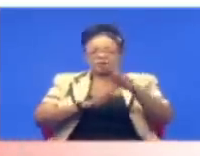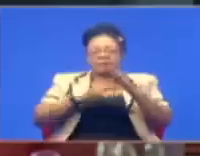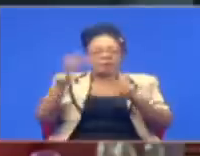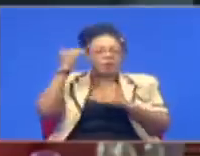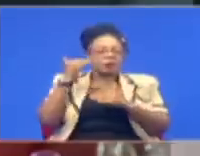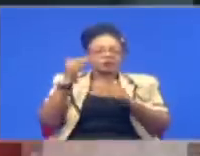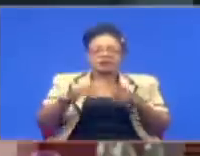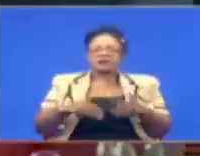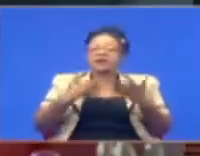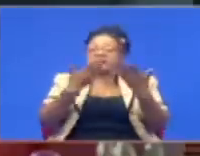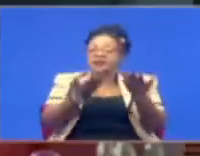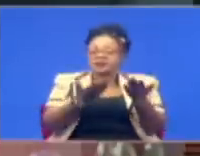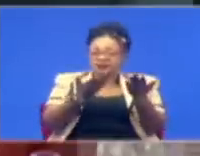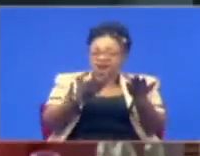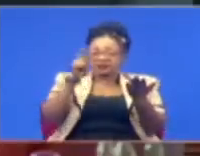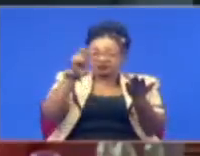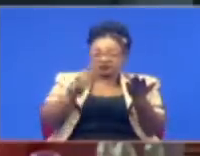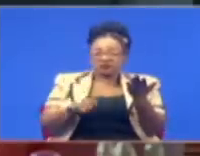judgment on the